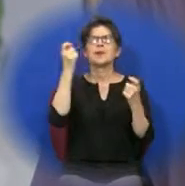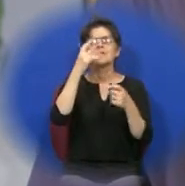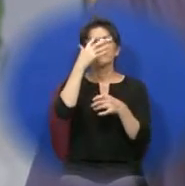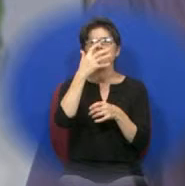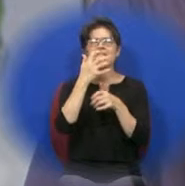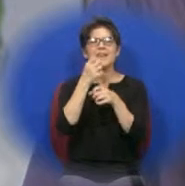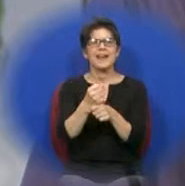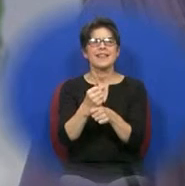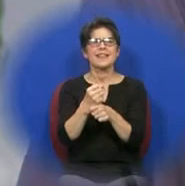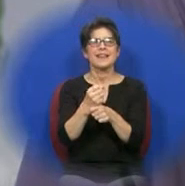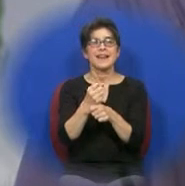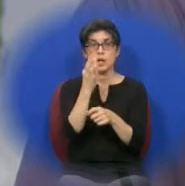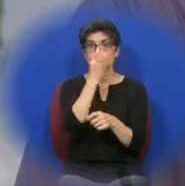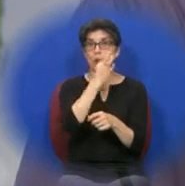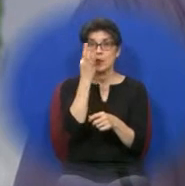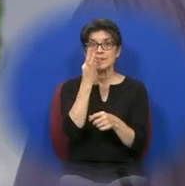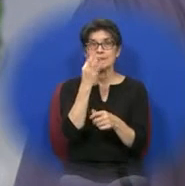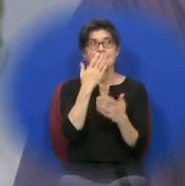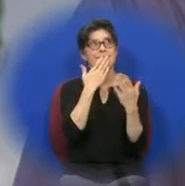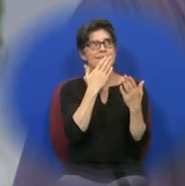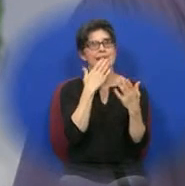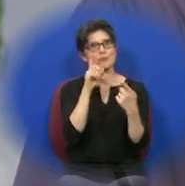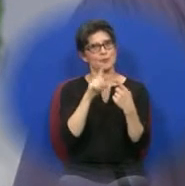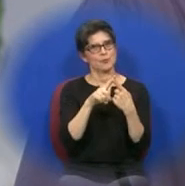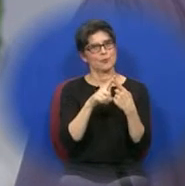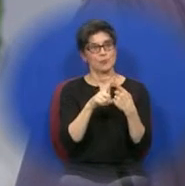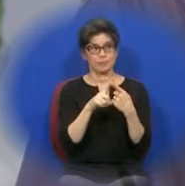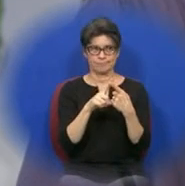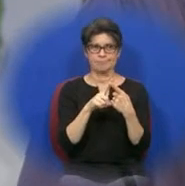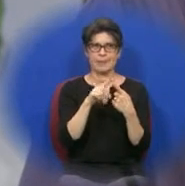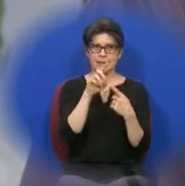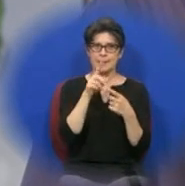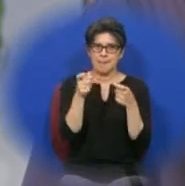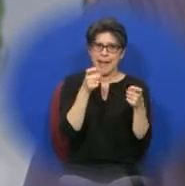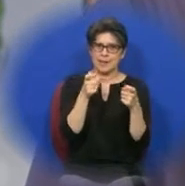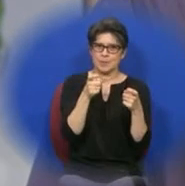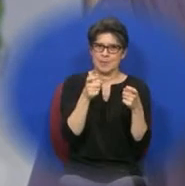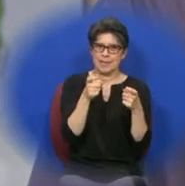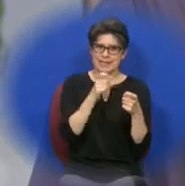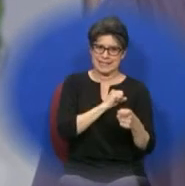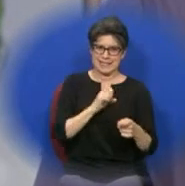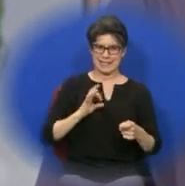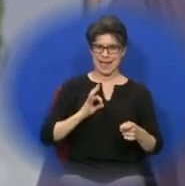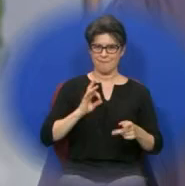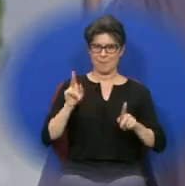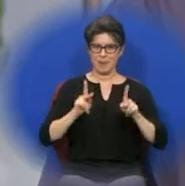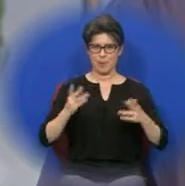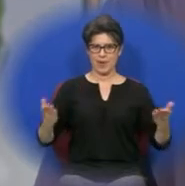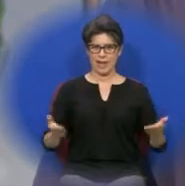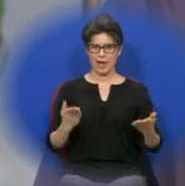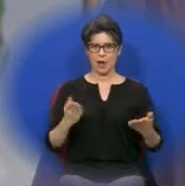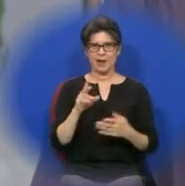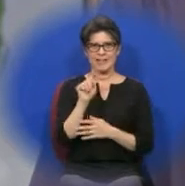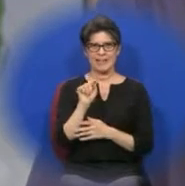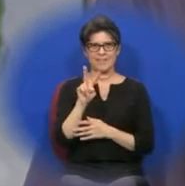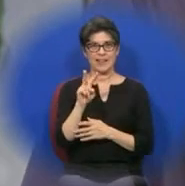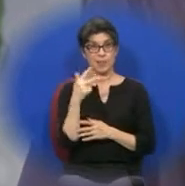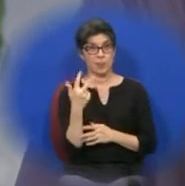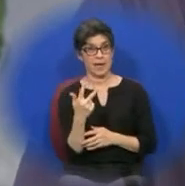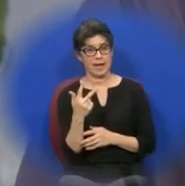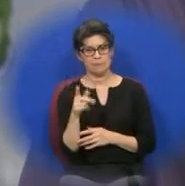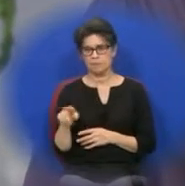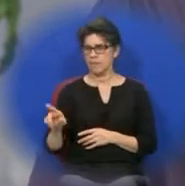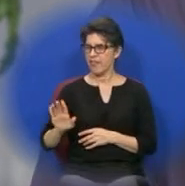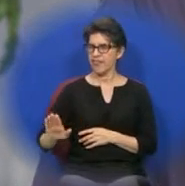faith and Eucharistic thanks to the generosity of the management and staff of Channel 3 and their continued